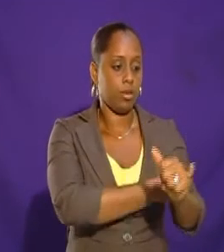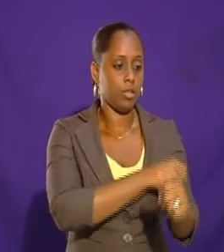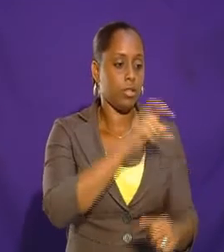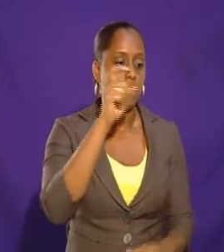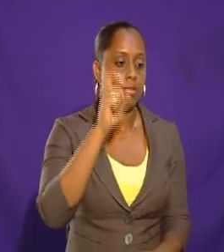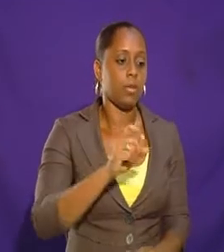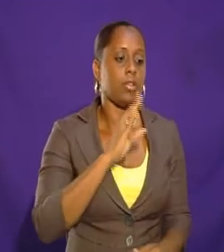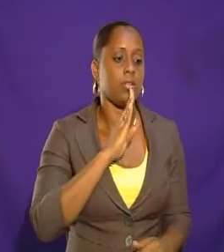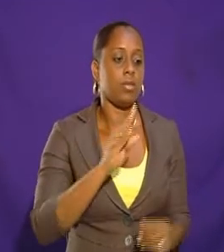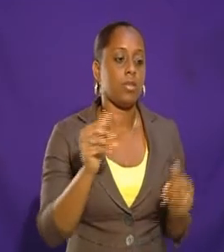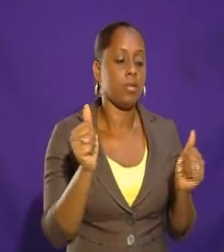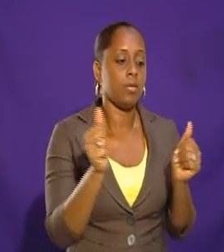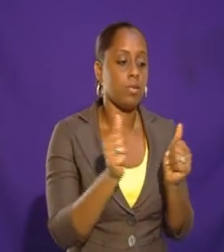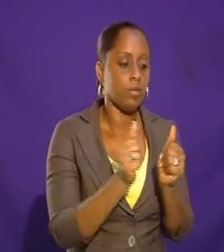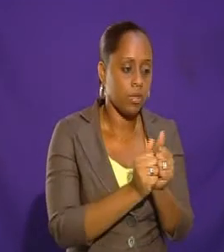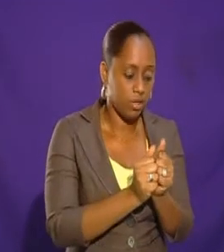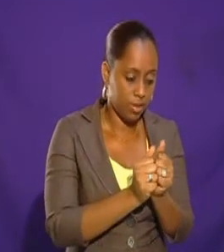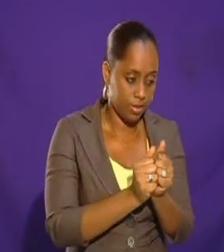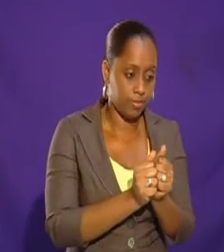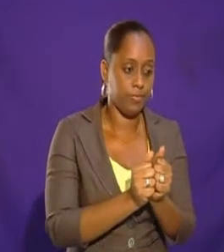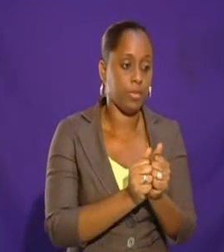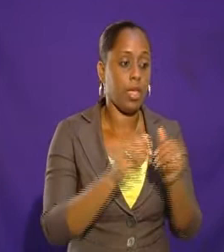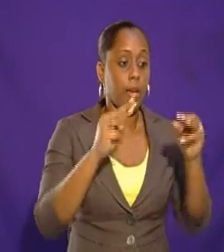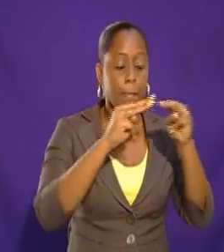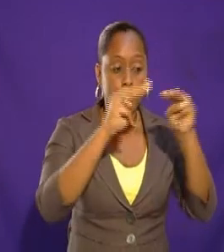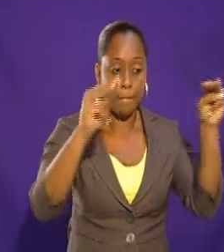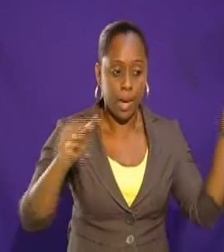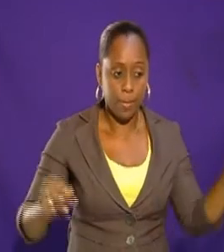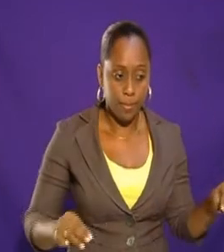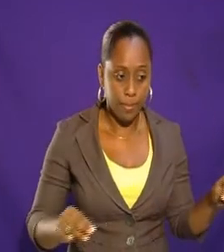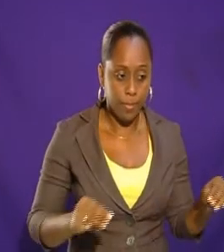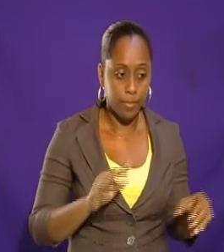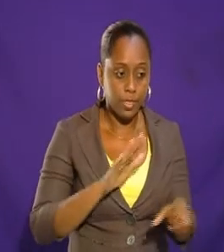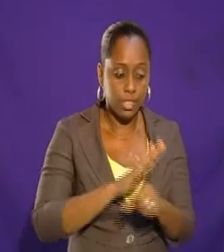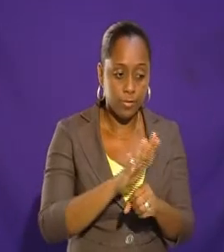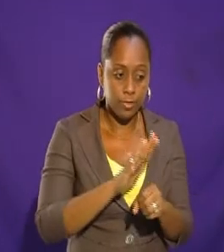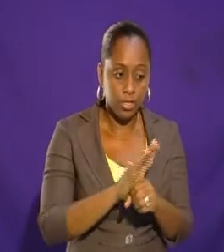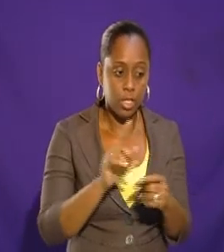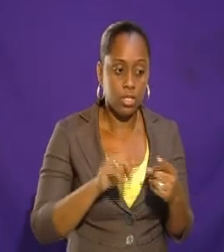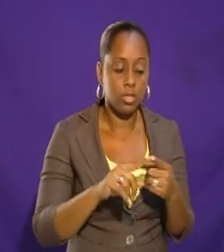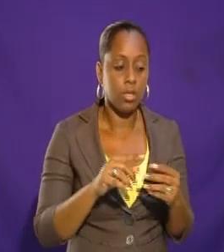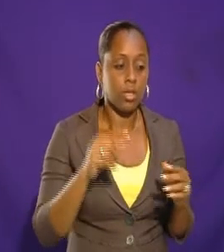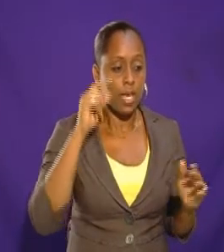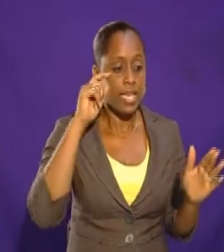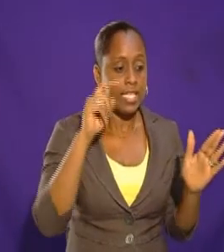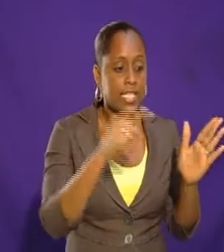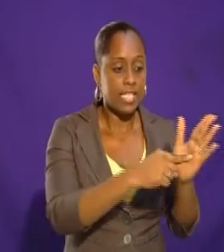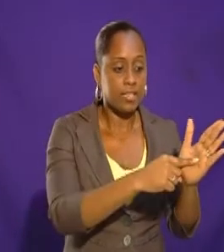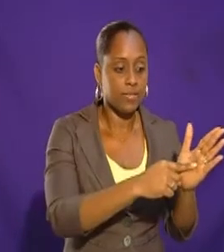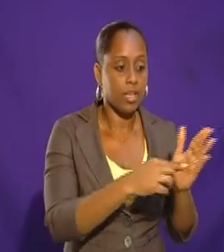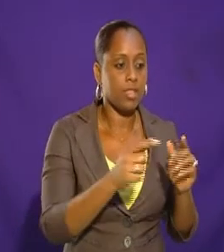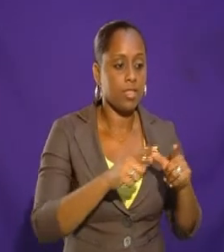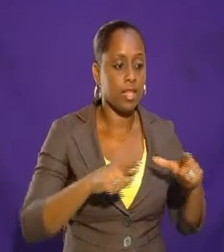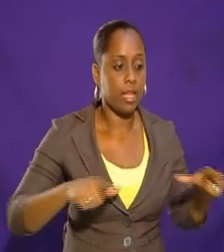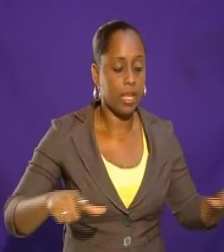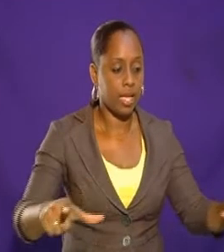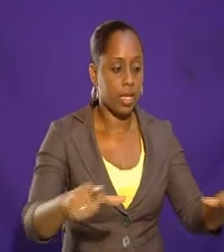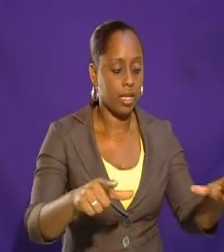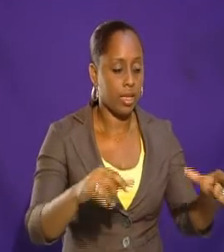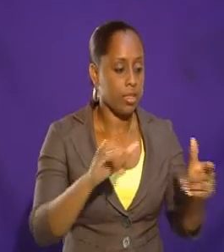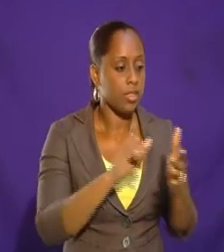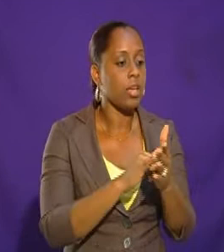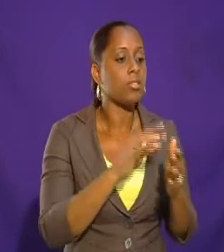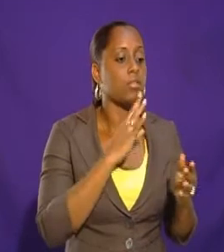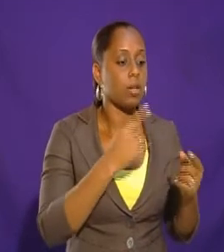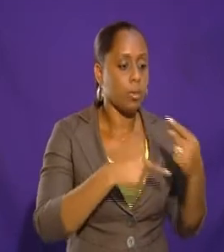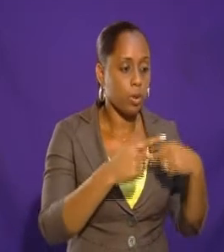a map sufficient to identify the land to which it relates and such plans, drawings and other materials